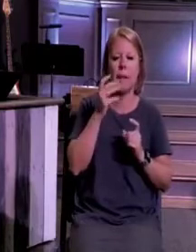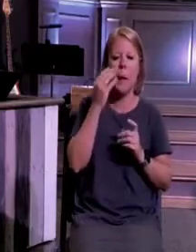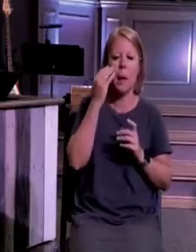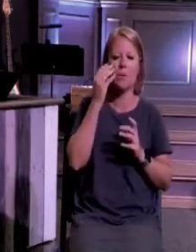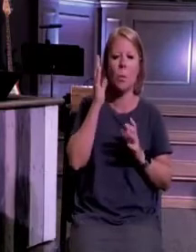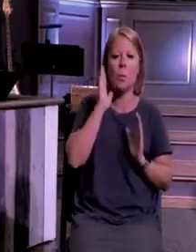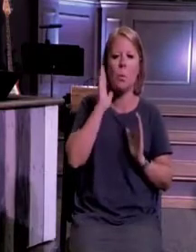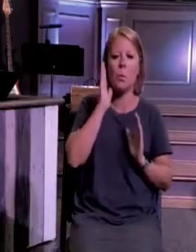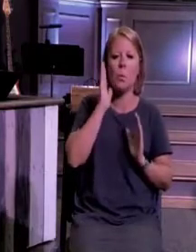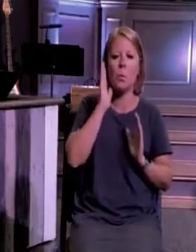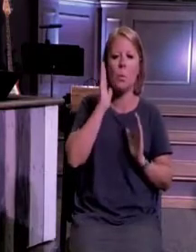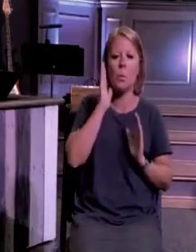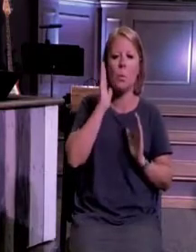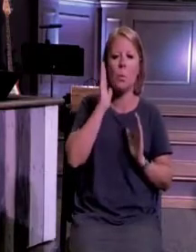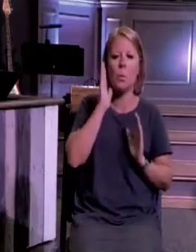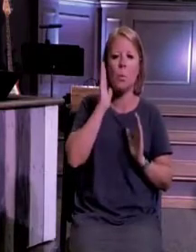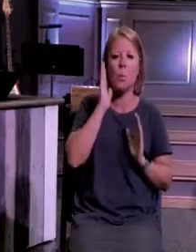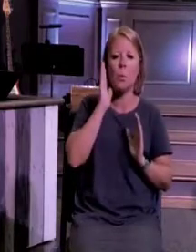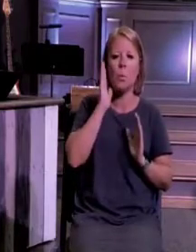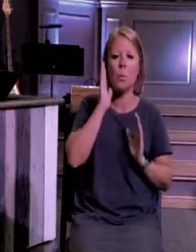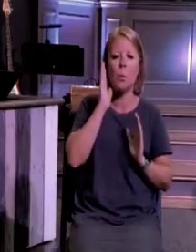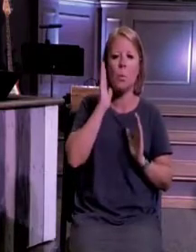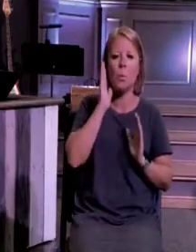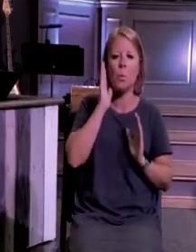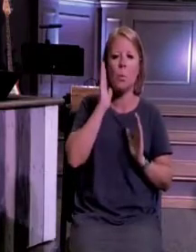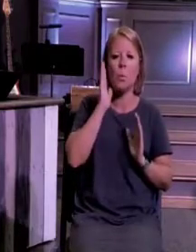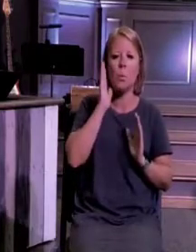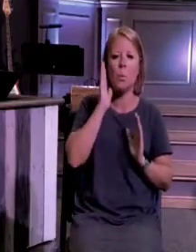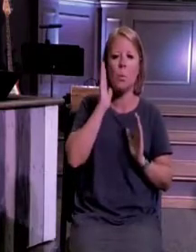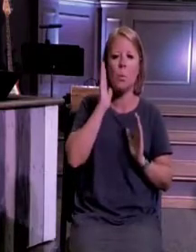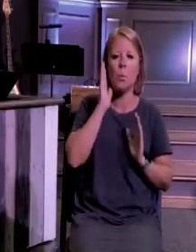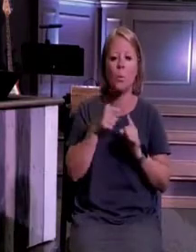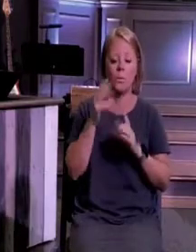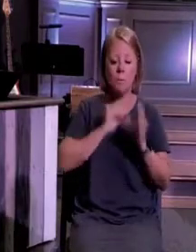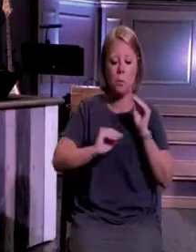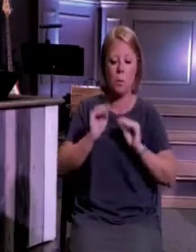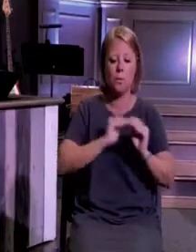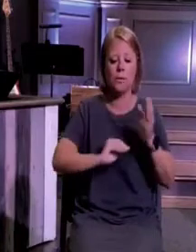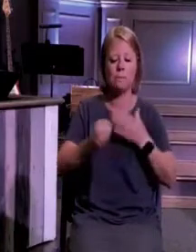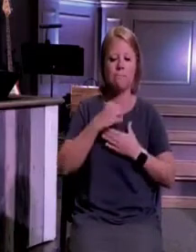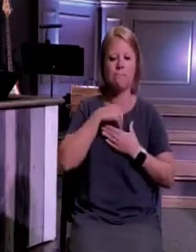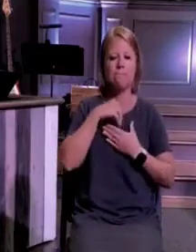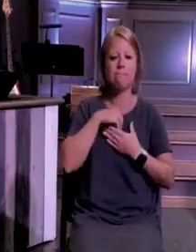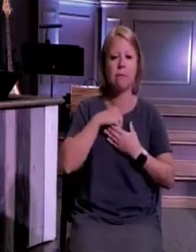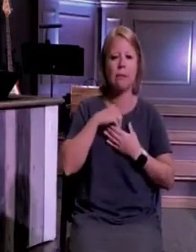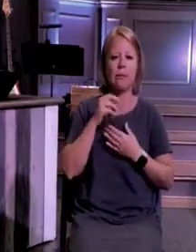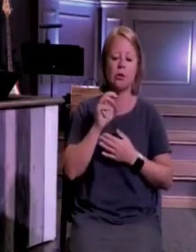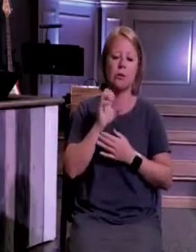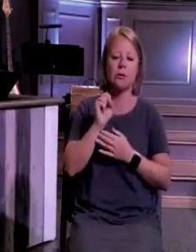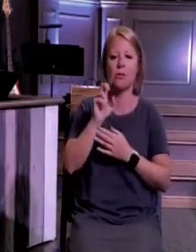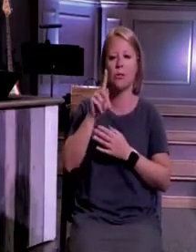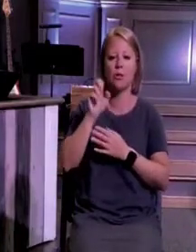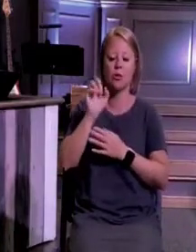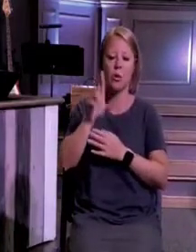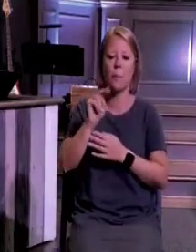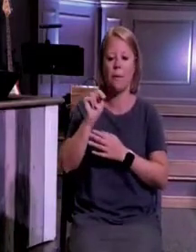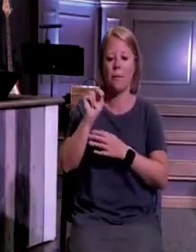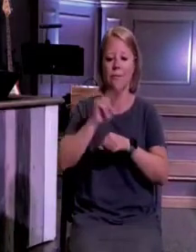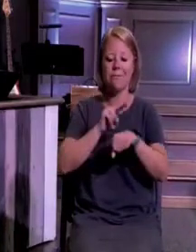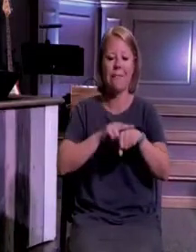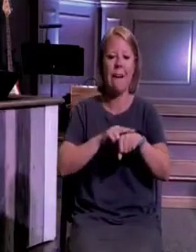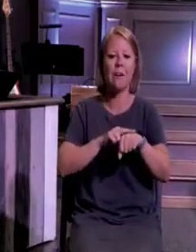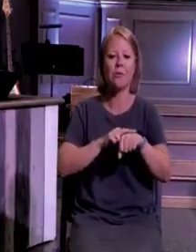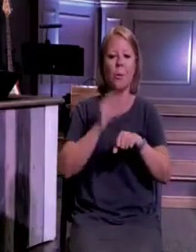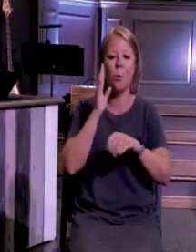of God in the spirit quietness of their moments with the supernatural move of God and the person of the Holy